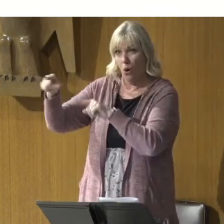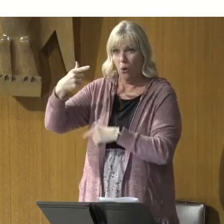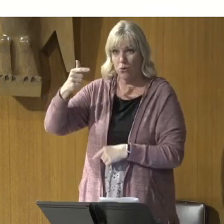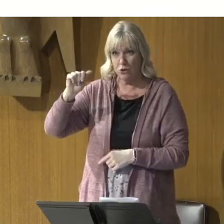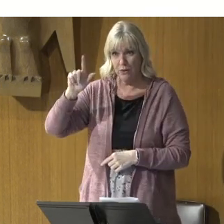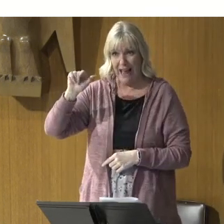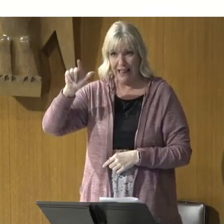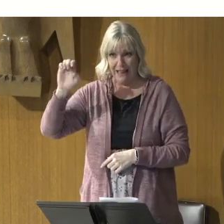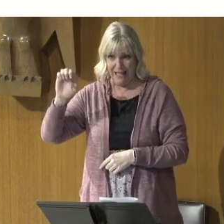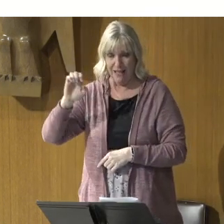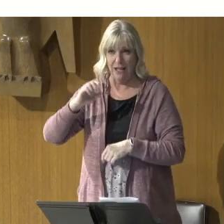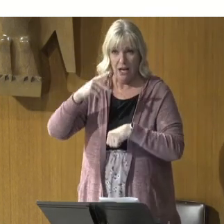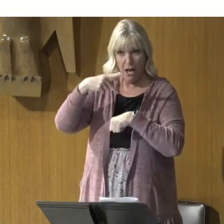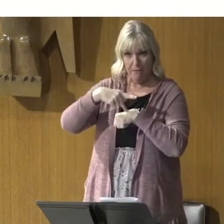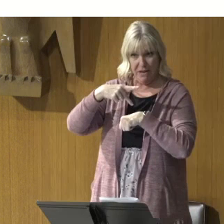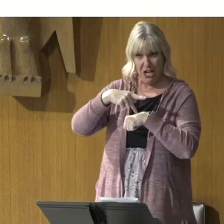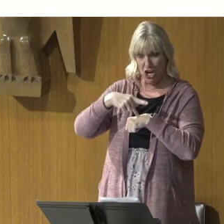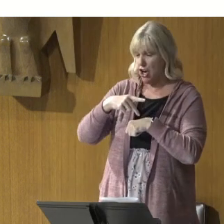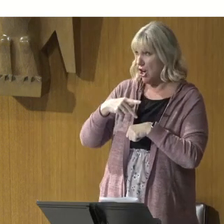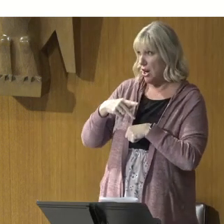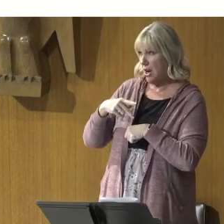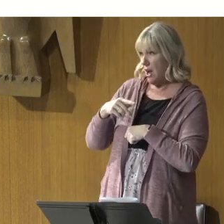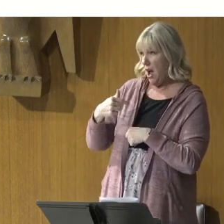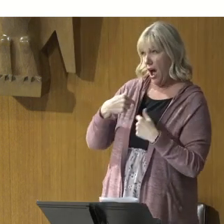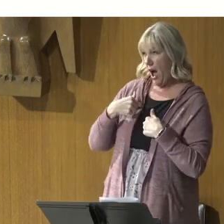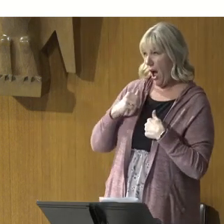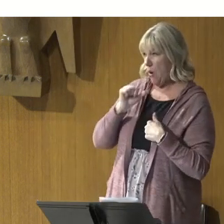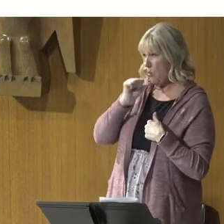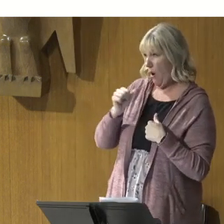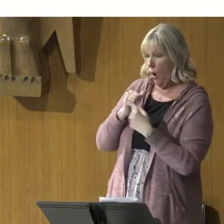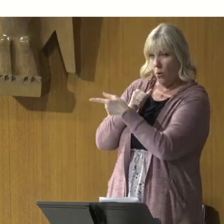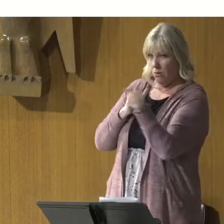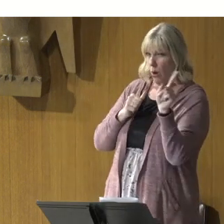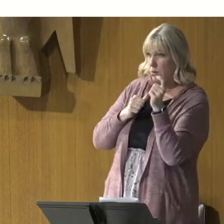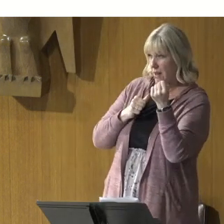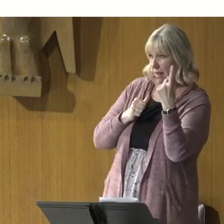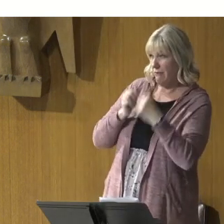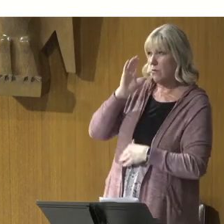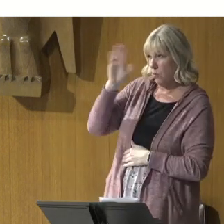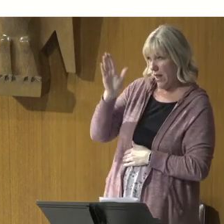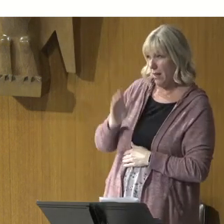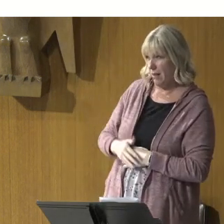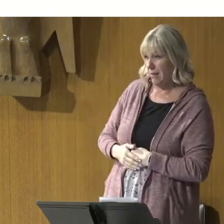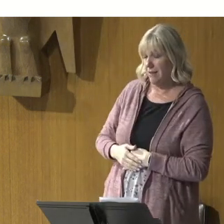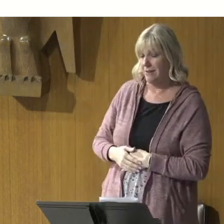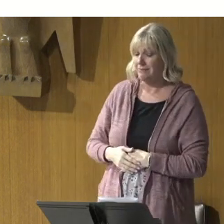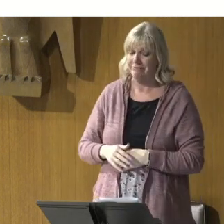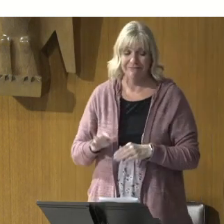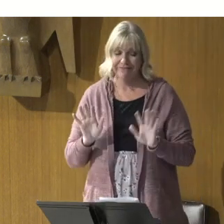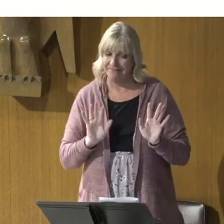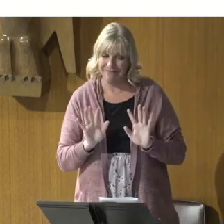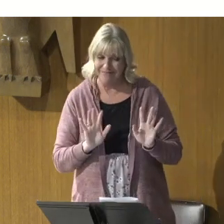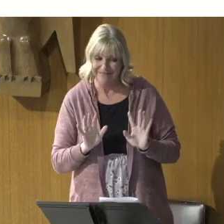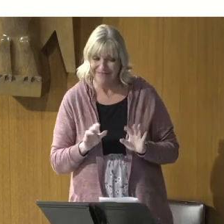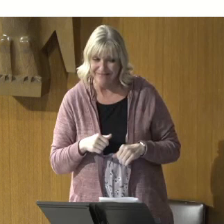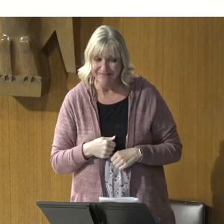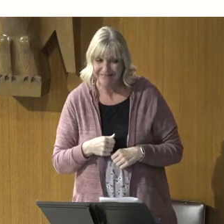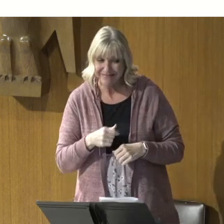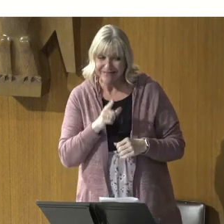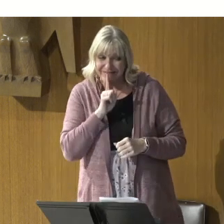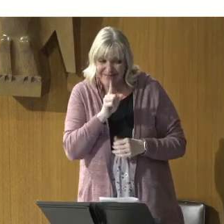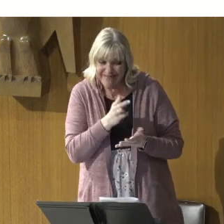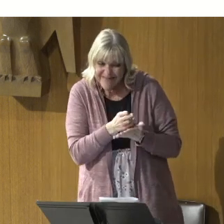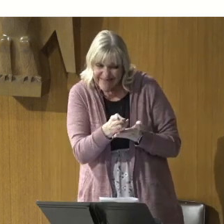Even though all fall away, I will not. Jesus said to him, Truly I tell you, this day, this